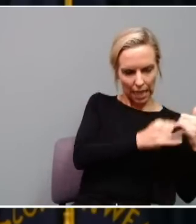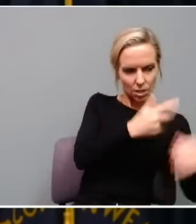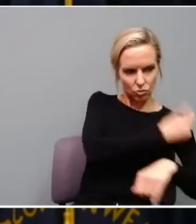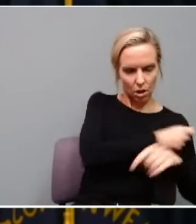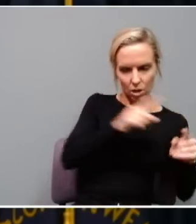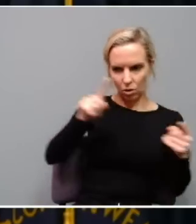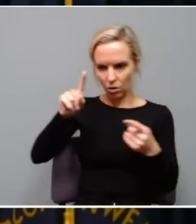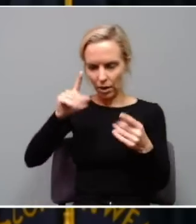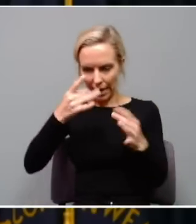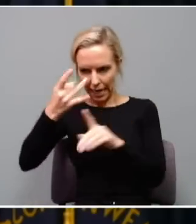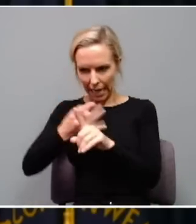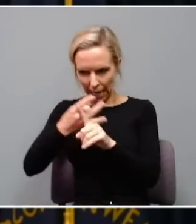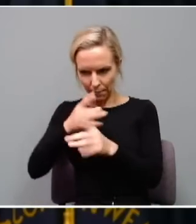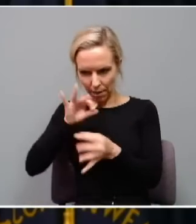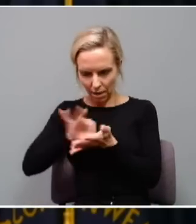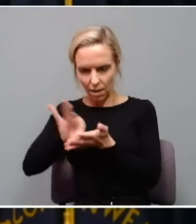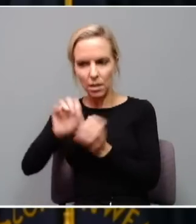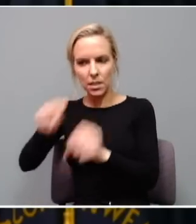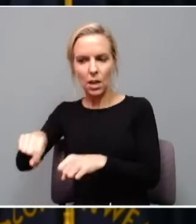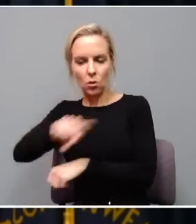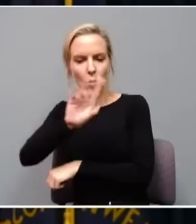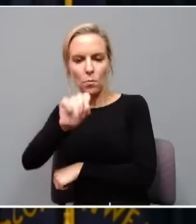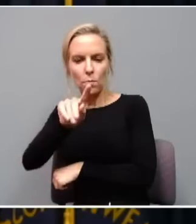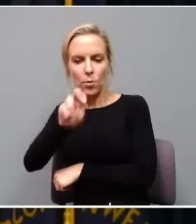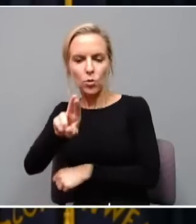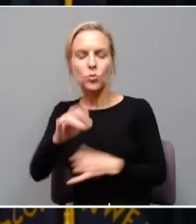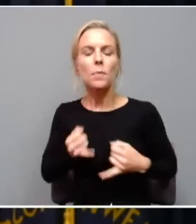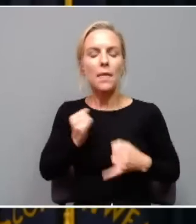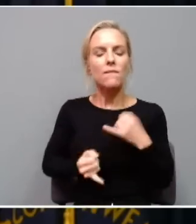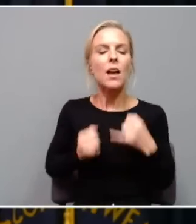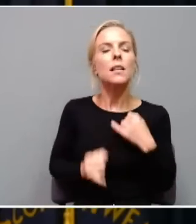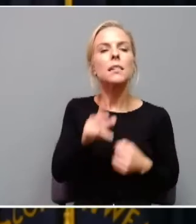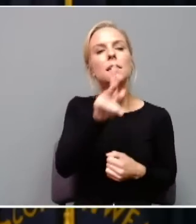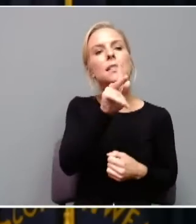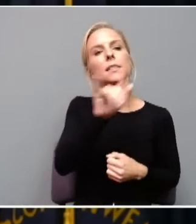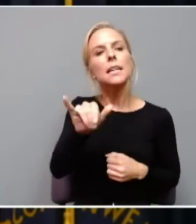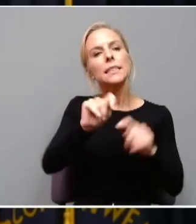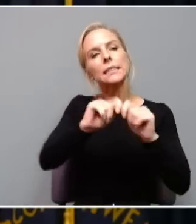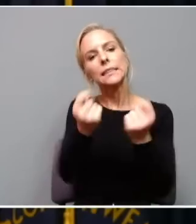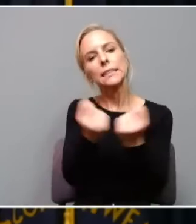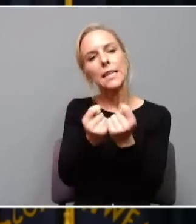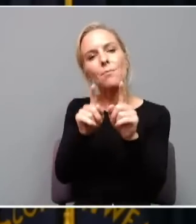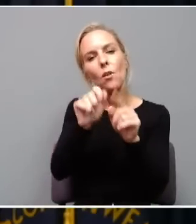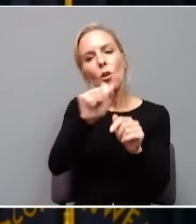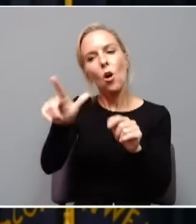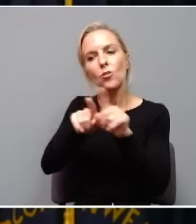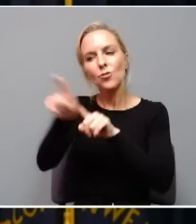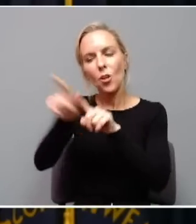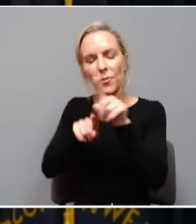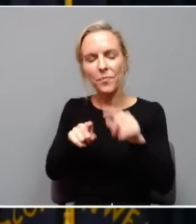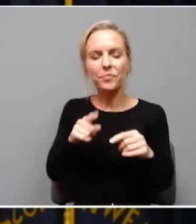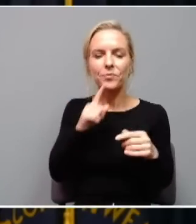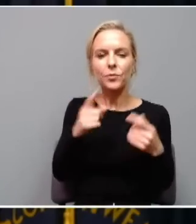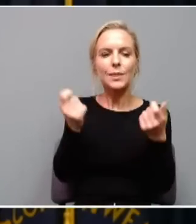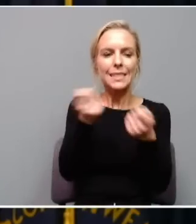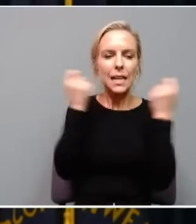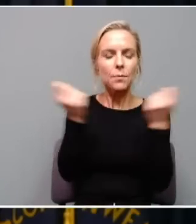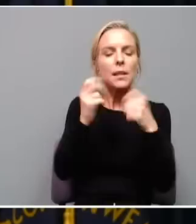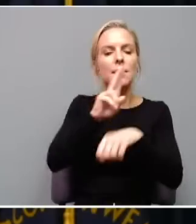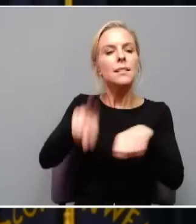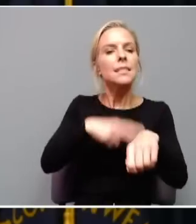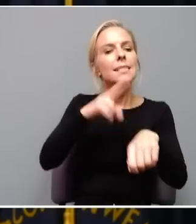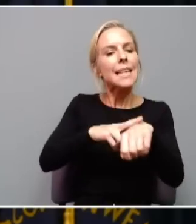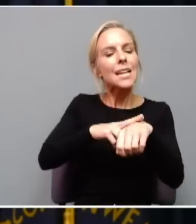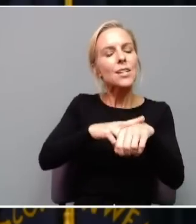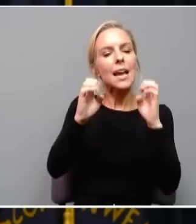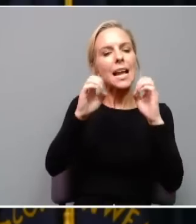our Team Kentucky All-Stars. So this week, the Lieutenant Governor and I got to celebrate National Adult Education and Family Literacy Week